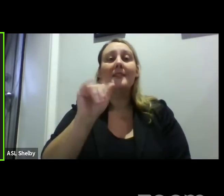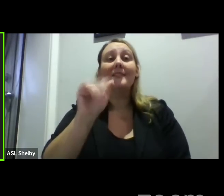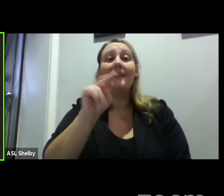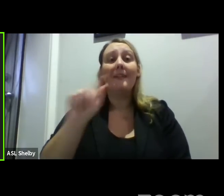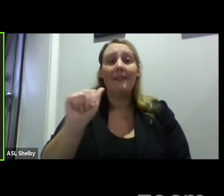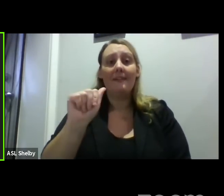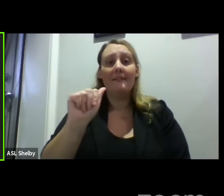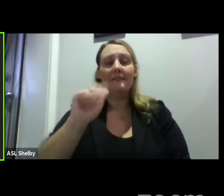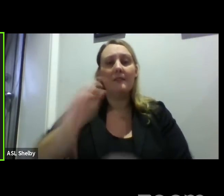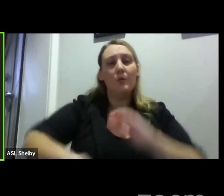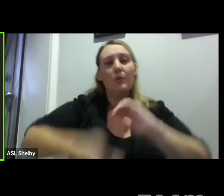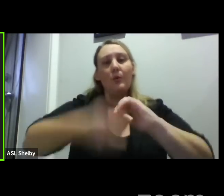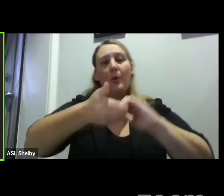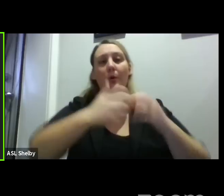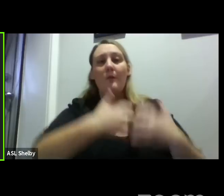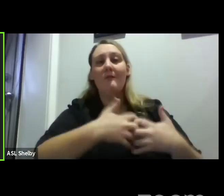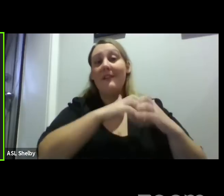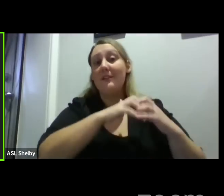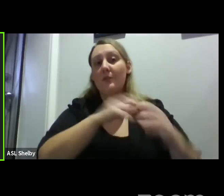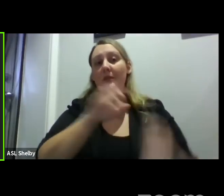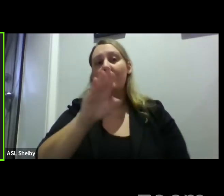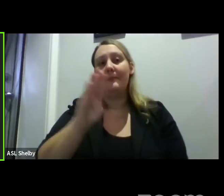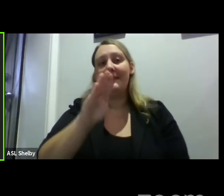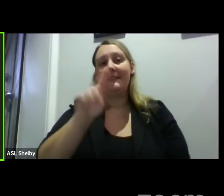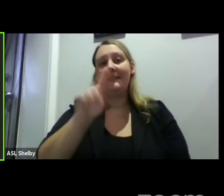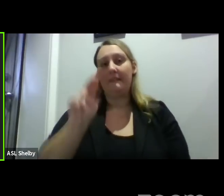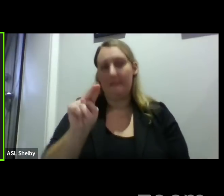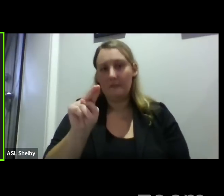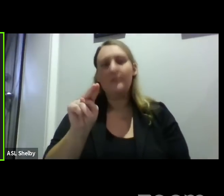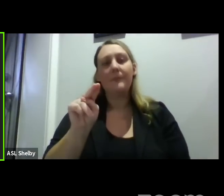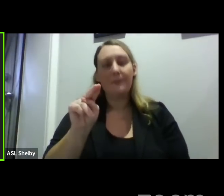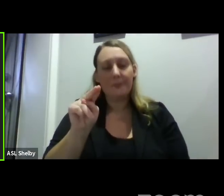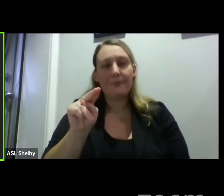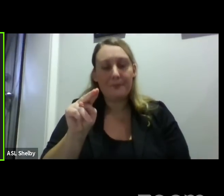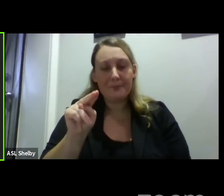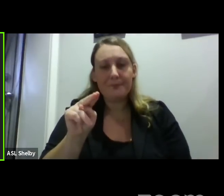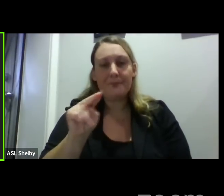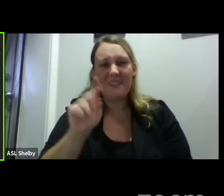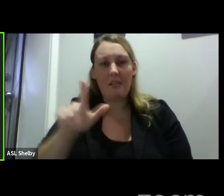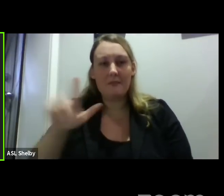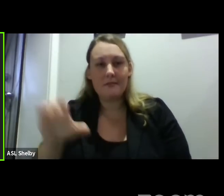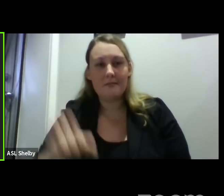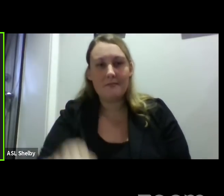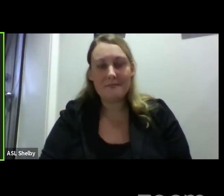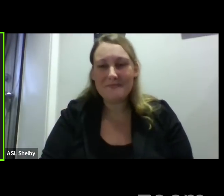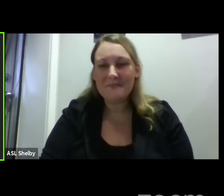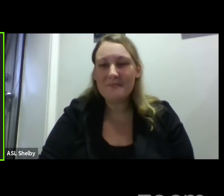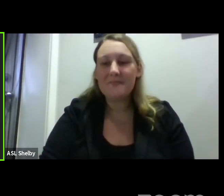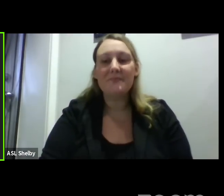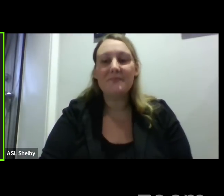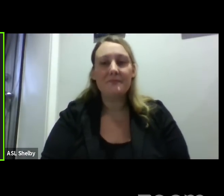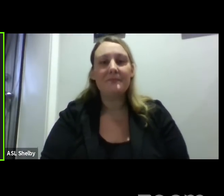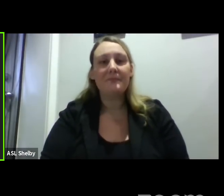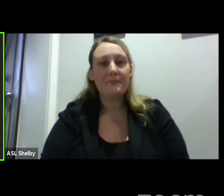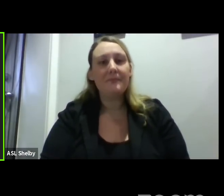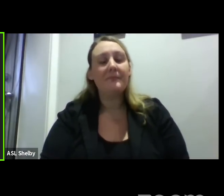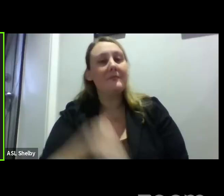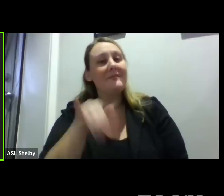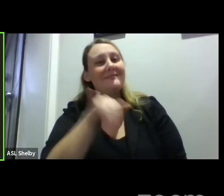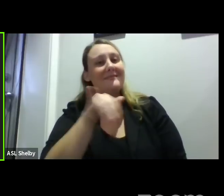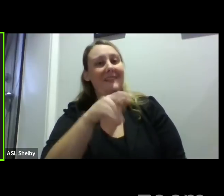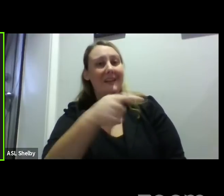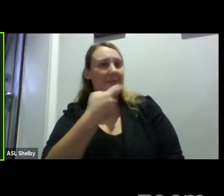Trans News, LLC. Just like my business partner has said, we come angry. We're angry. We're fed